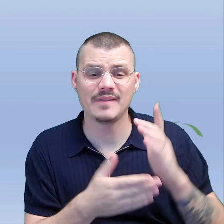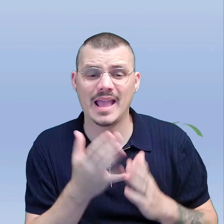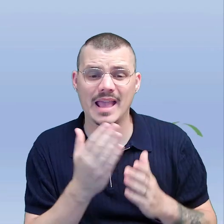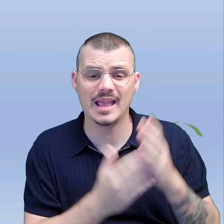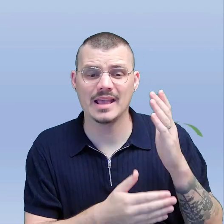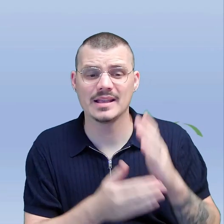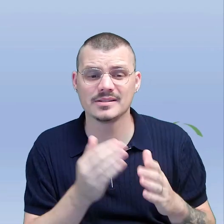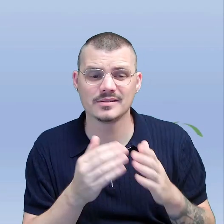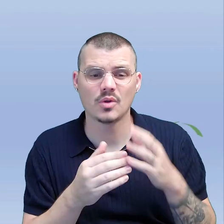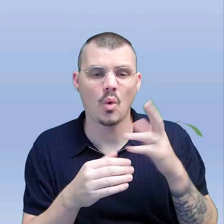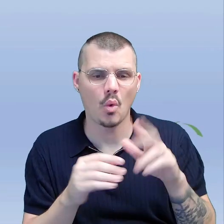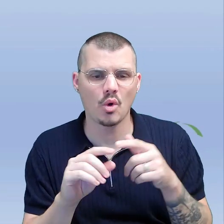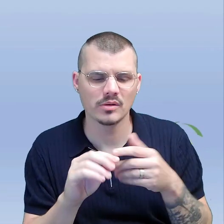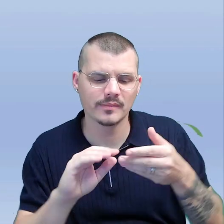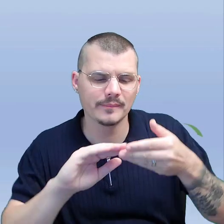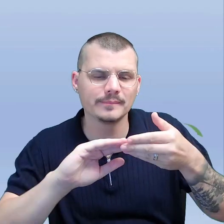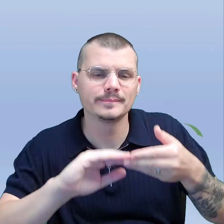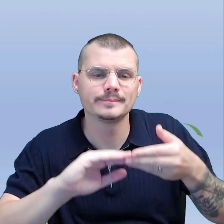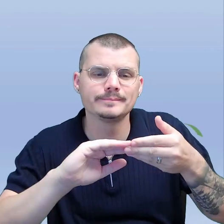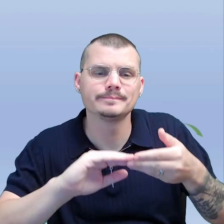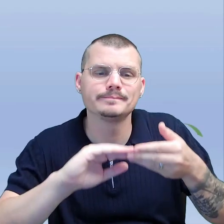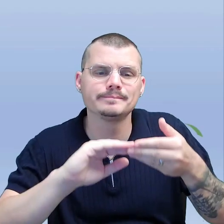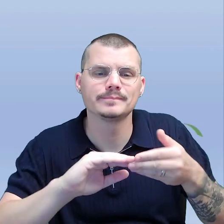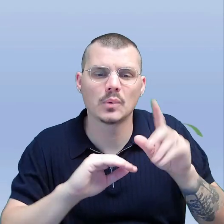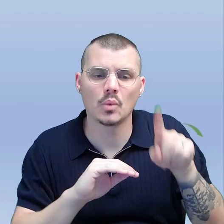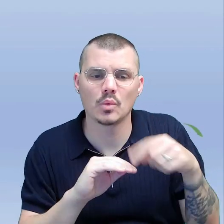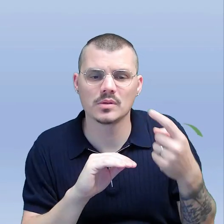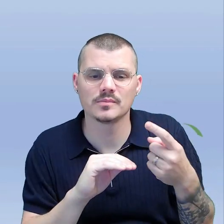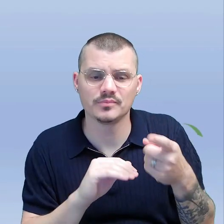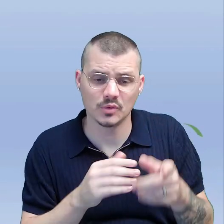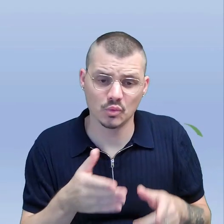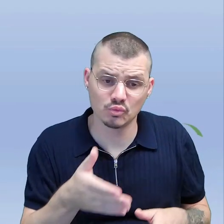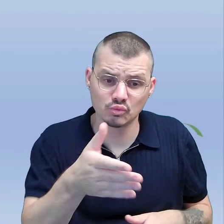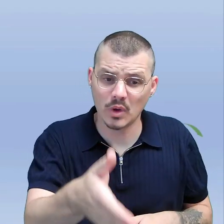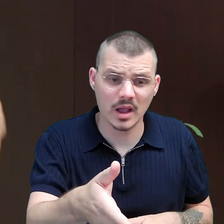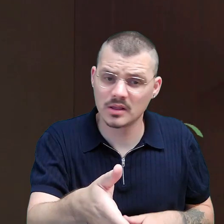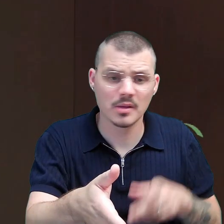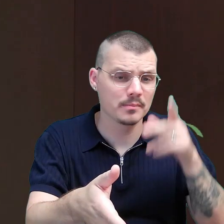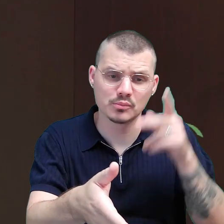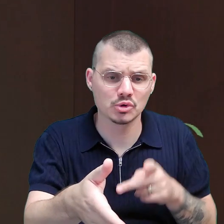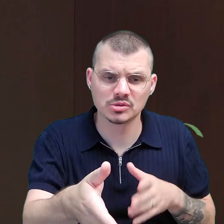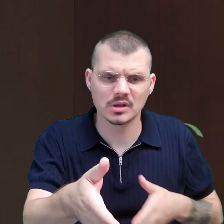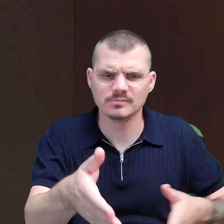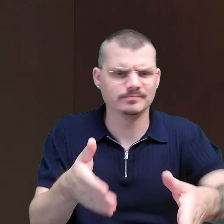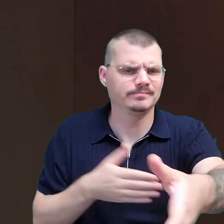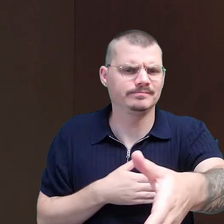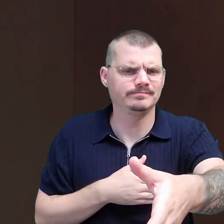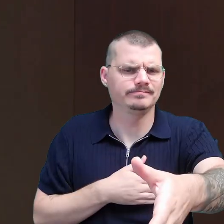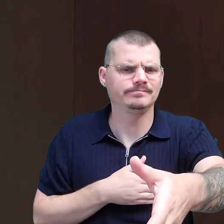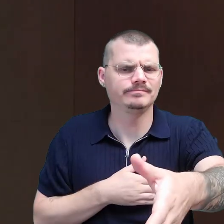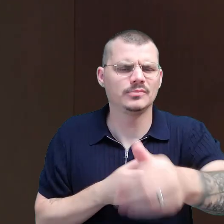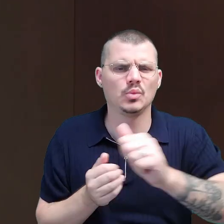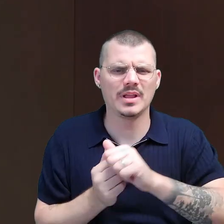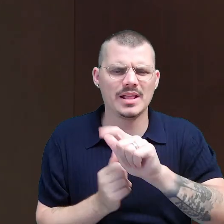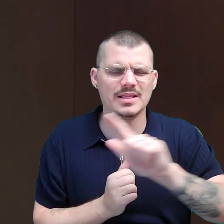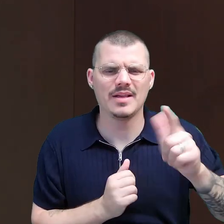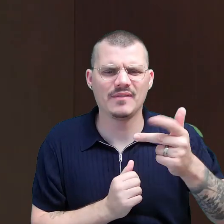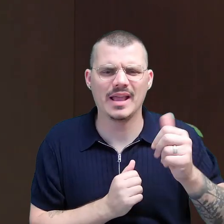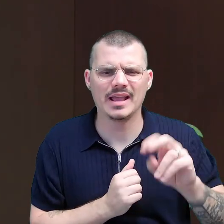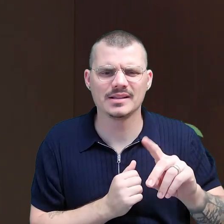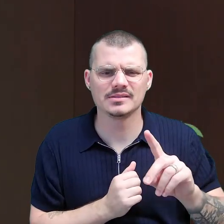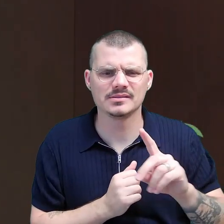Left-handed or fingertip-only handshake. You hold out your right hand, the person comes back like this with their left